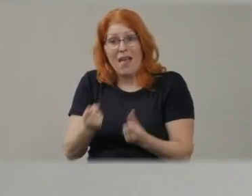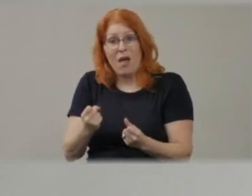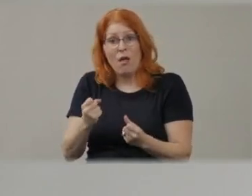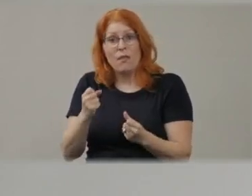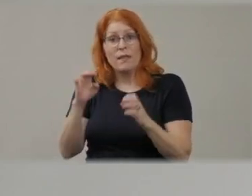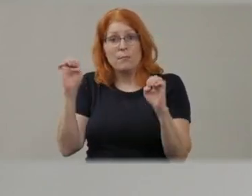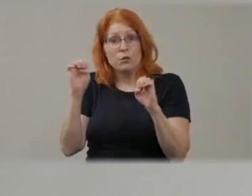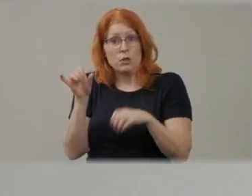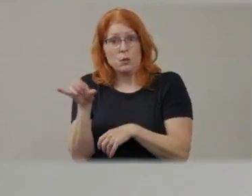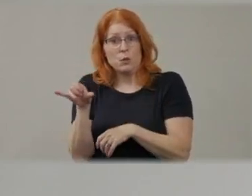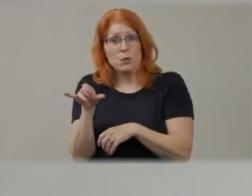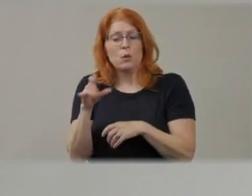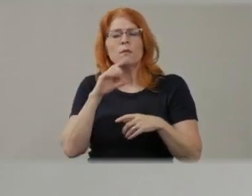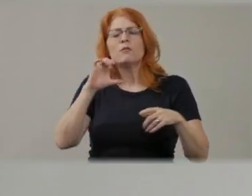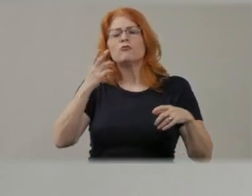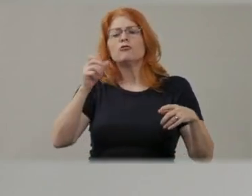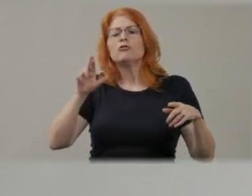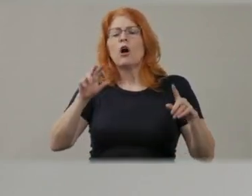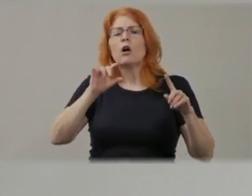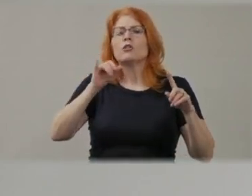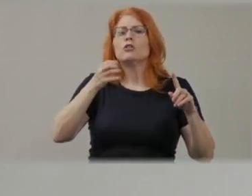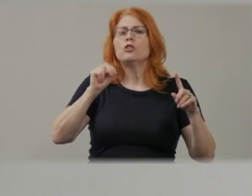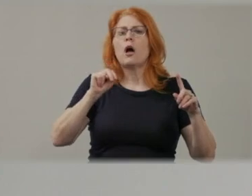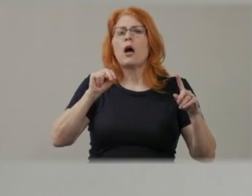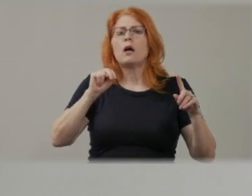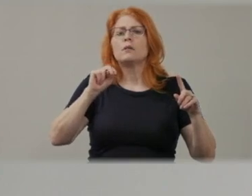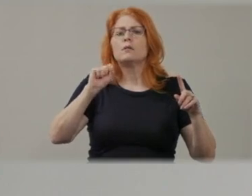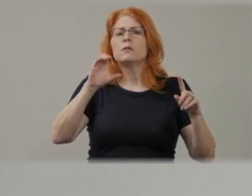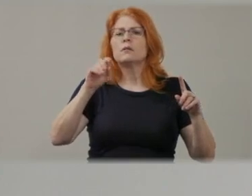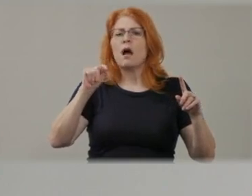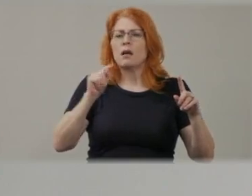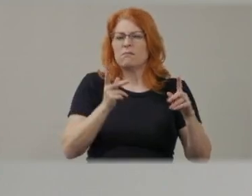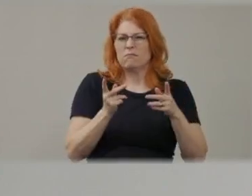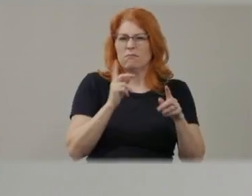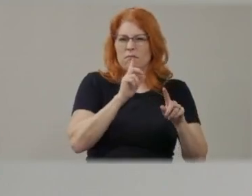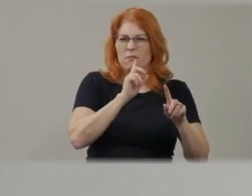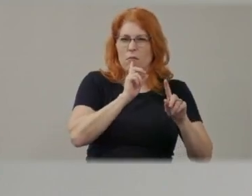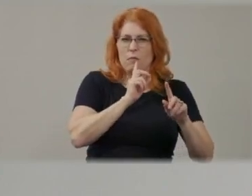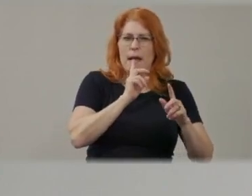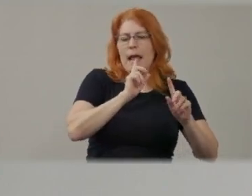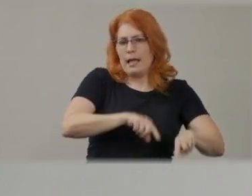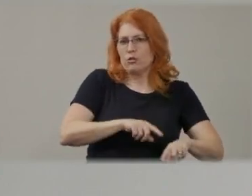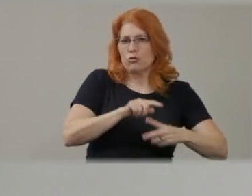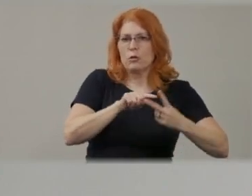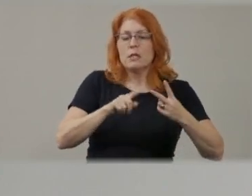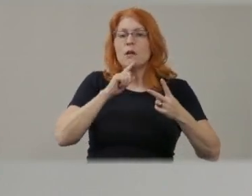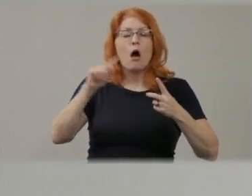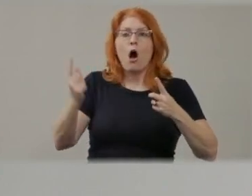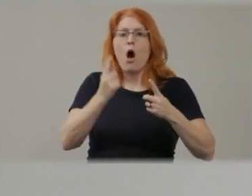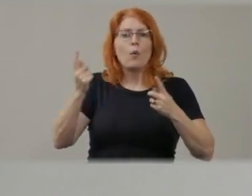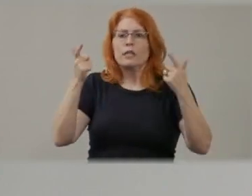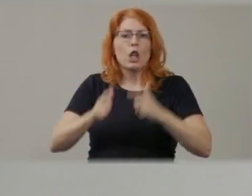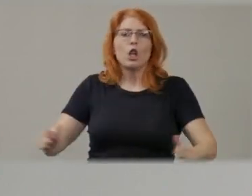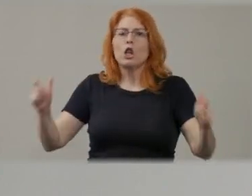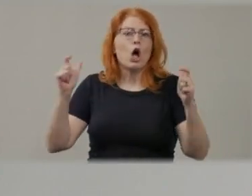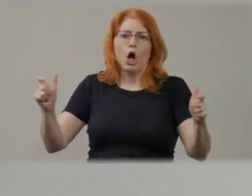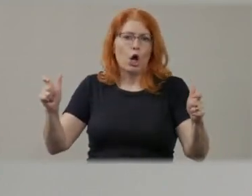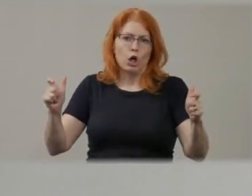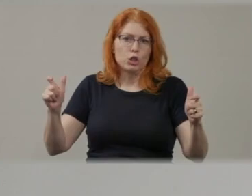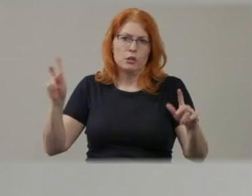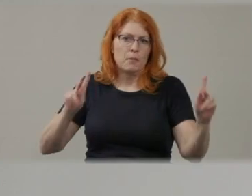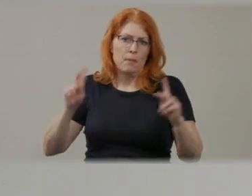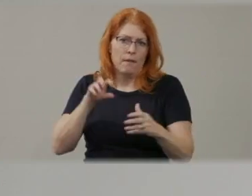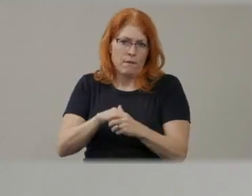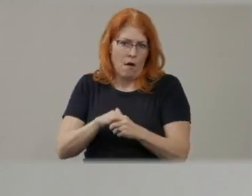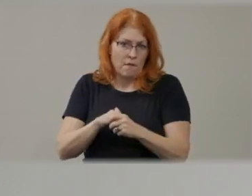me give Shar and John Scott an example. It's not always a large scale, and I've already mentioned that a couple times, but